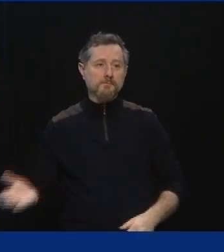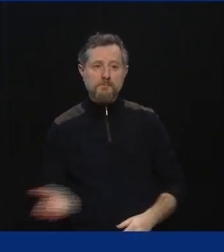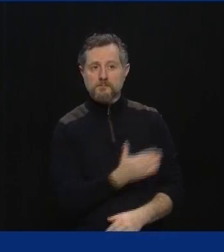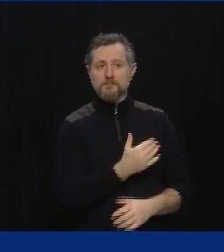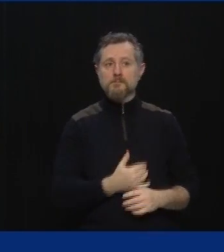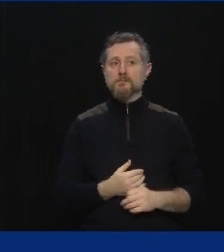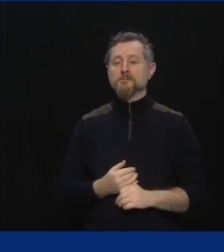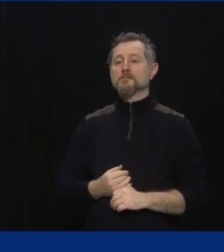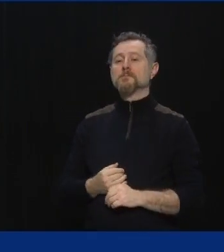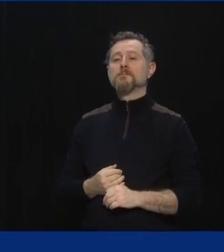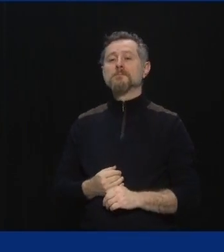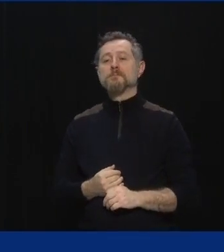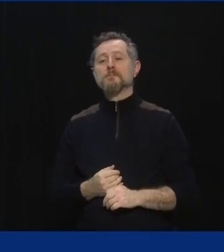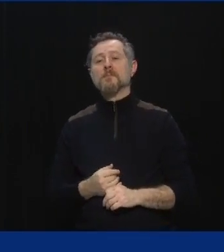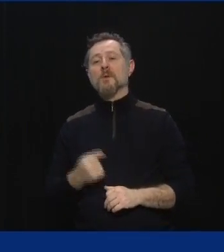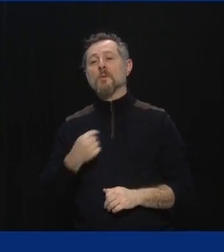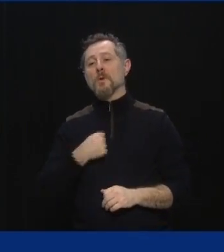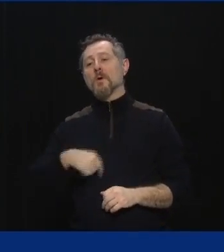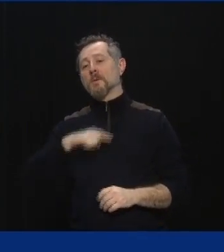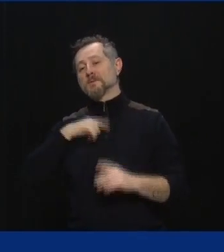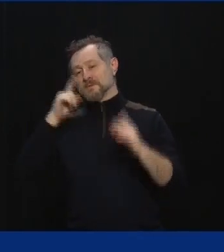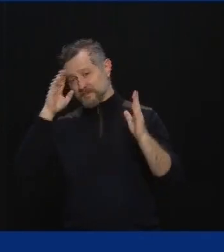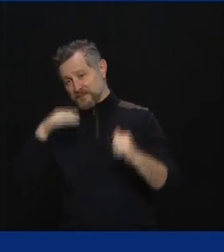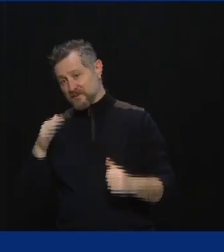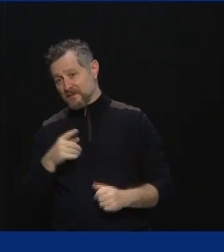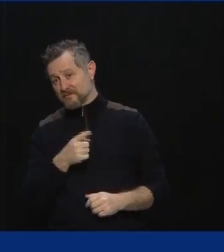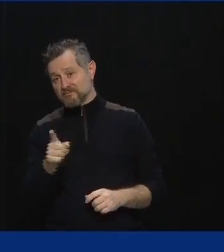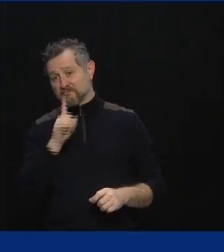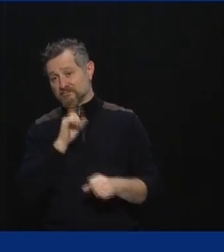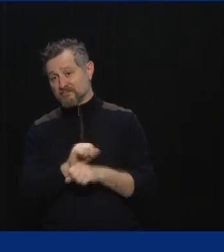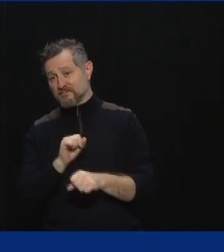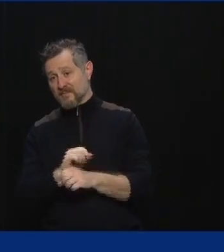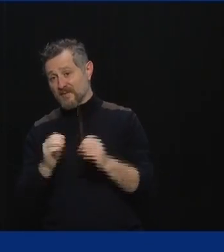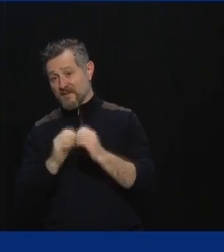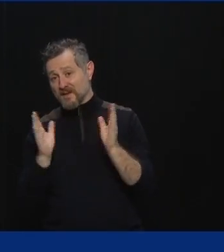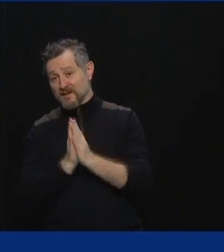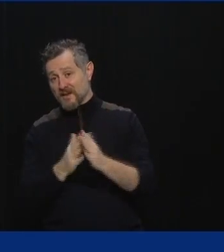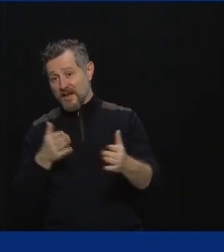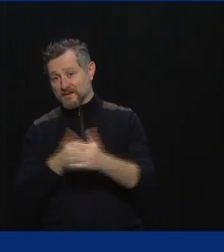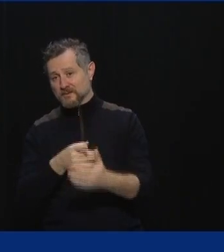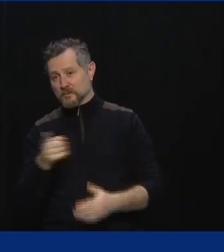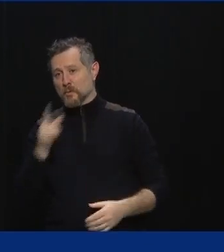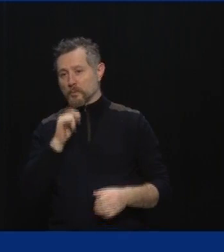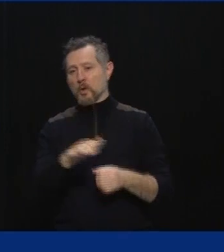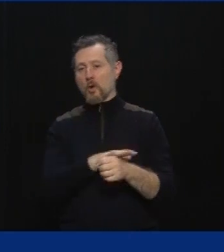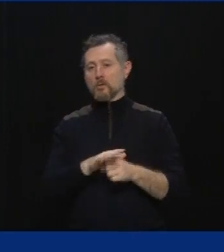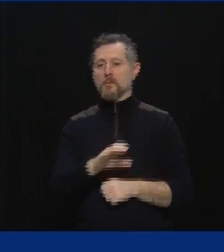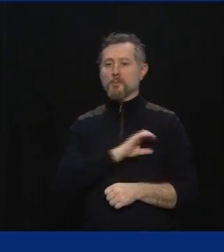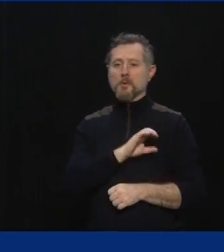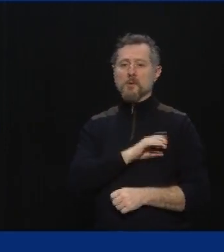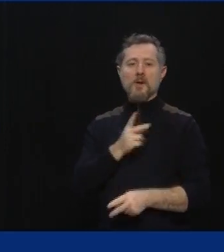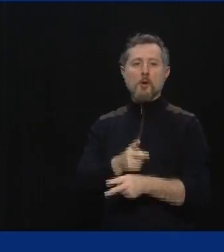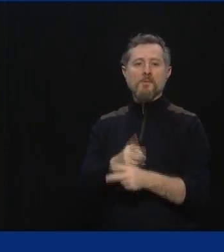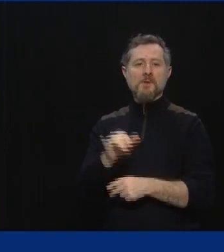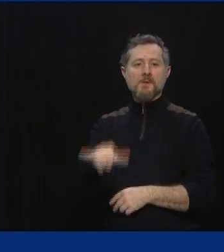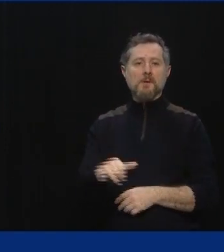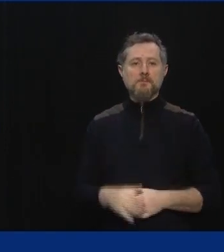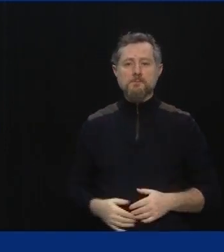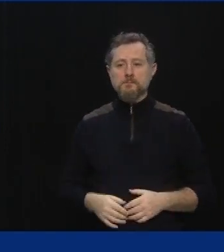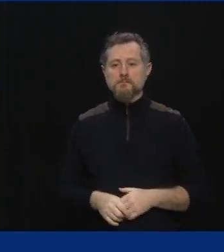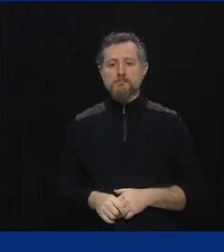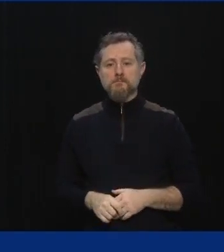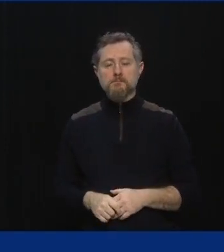we certainly anticipate that if there are any acts of violence, that they are addressed locally. I call on people to realize this